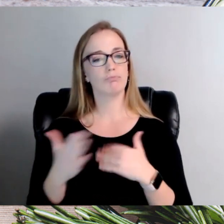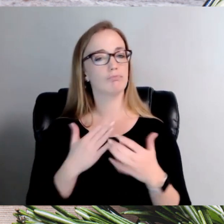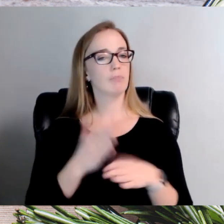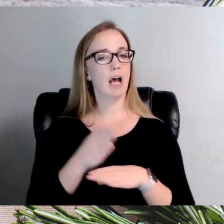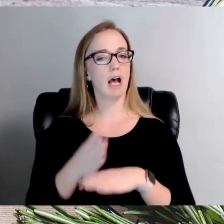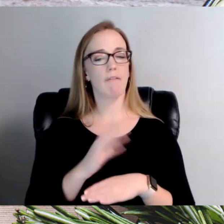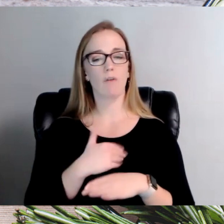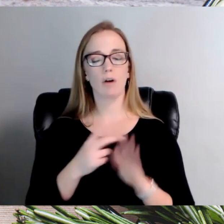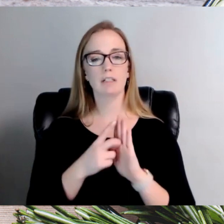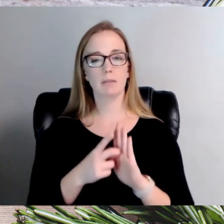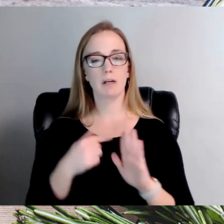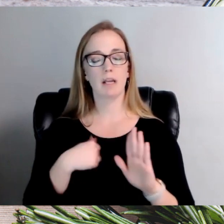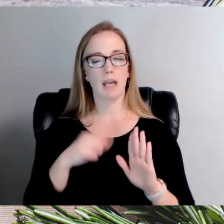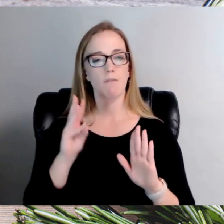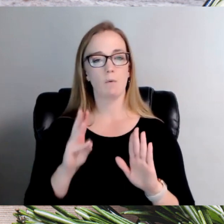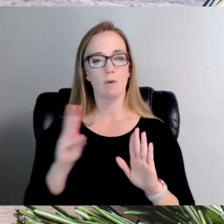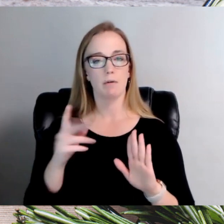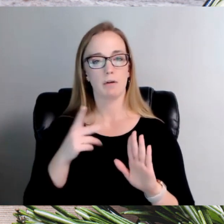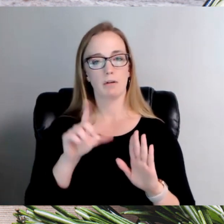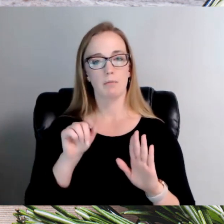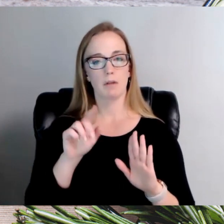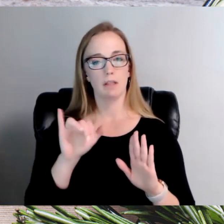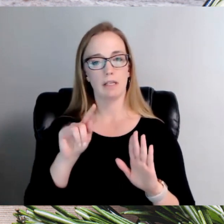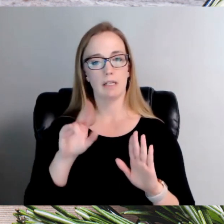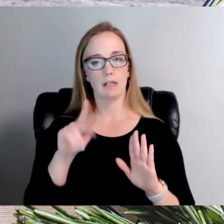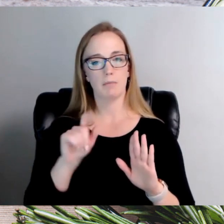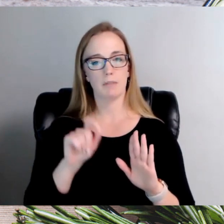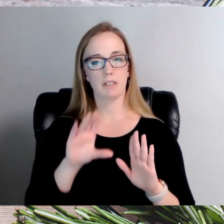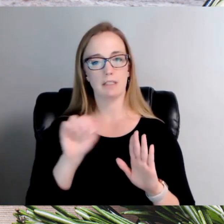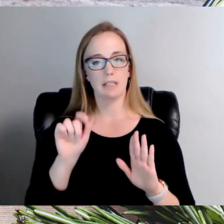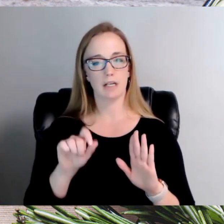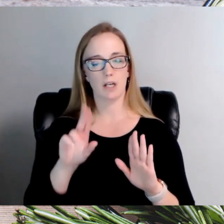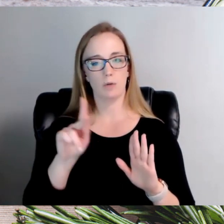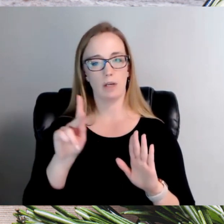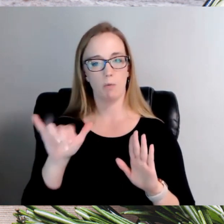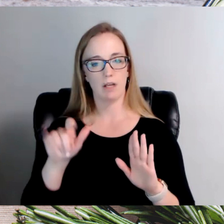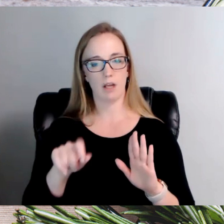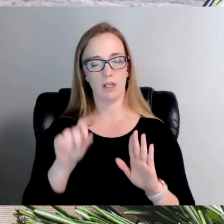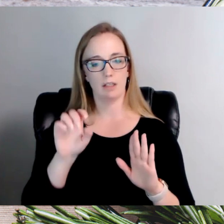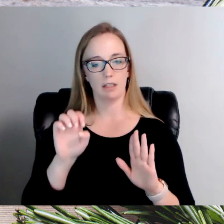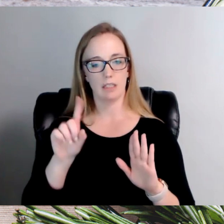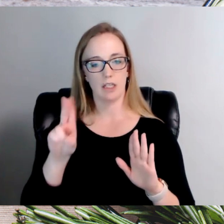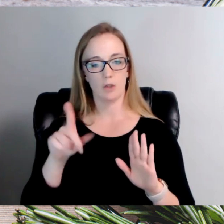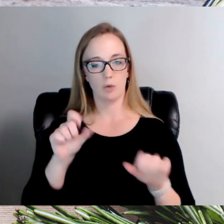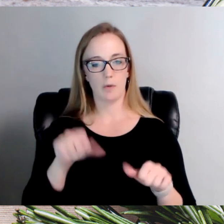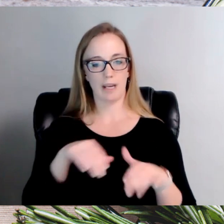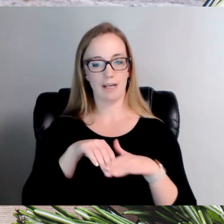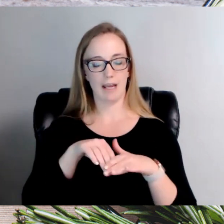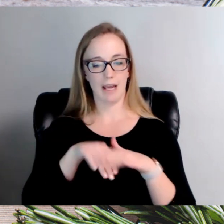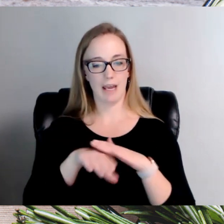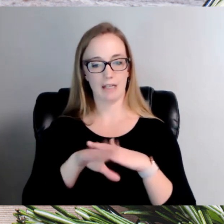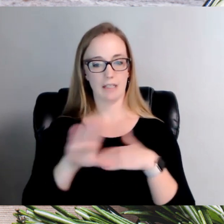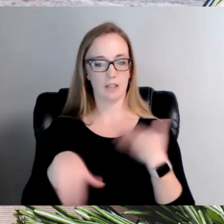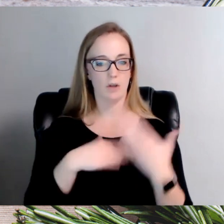look or snap a picture. I also know that the link to the recipe is going to be posted online for easy access for you.